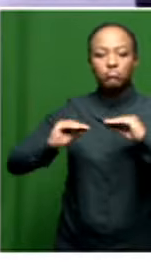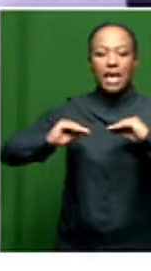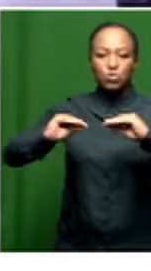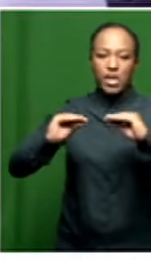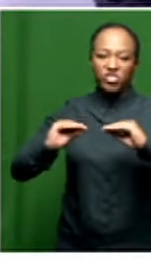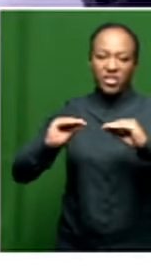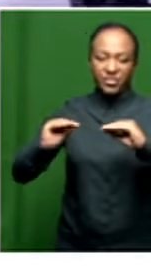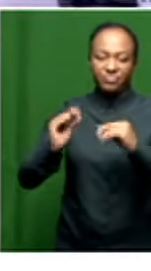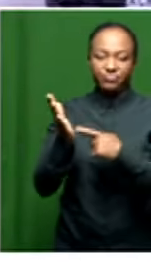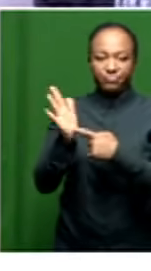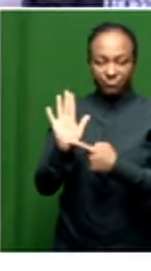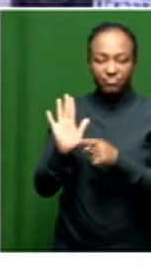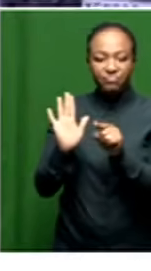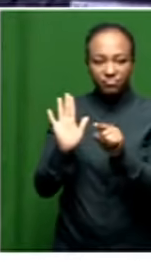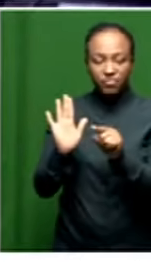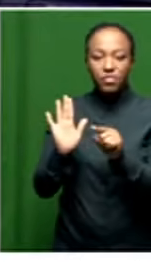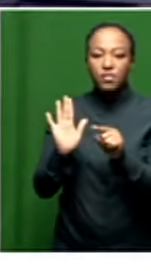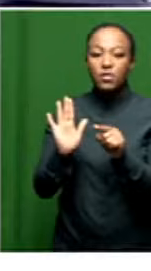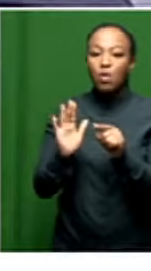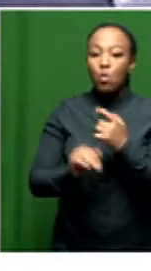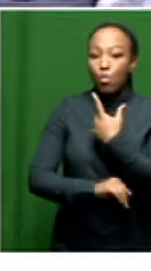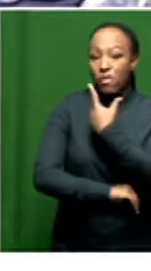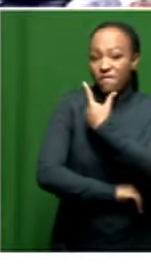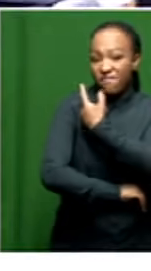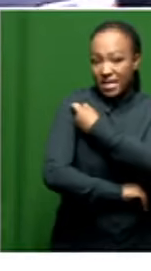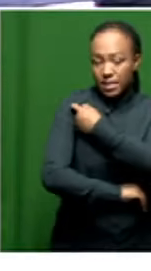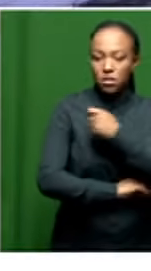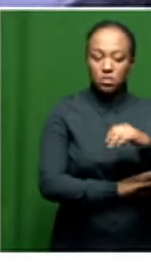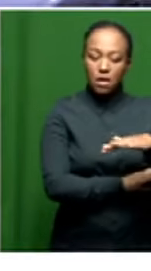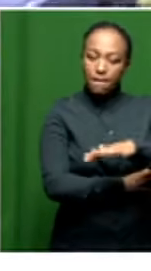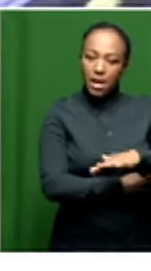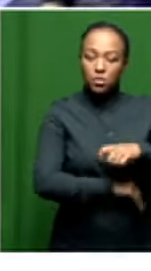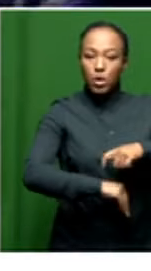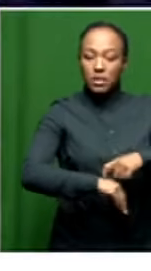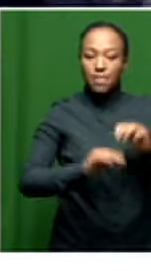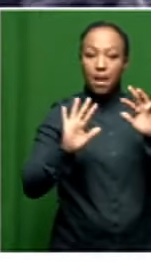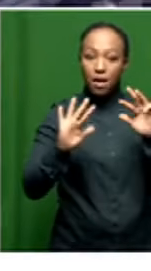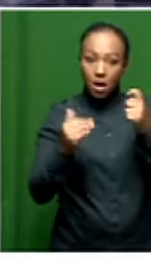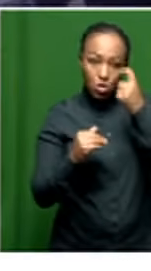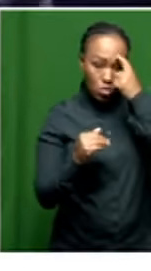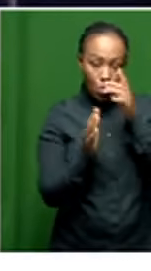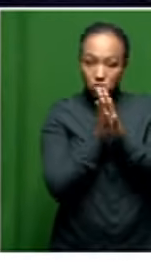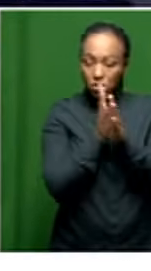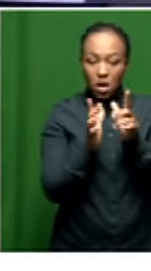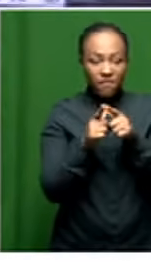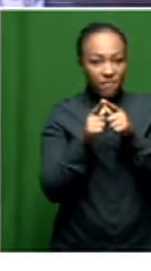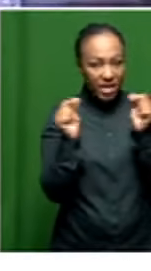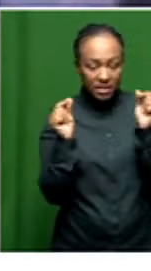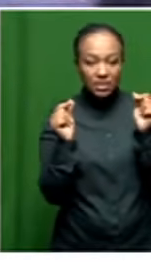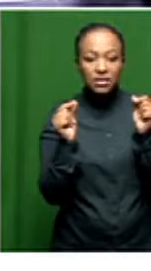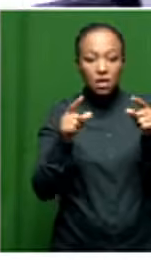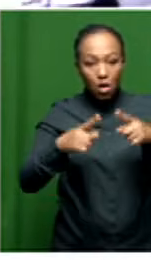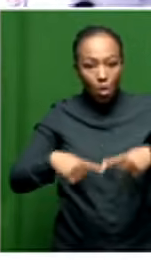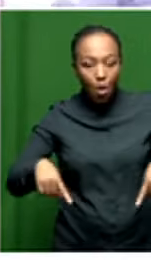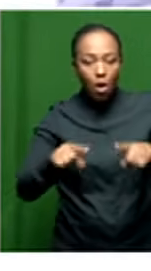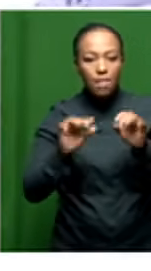education broadcast. This is a vaccination centre. So at 9 o'clock, when everything is finished and we're off air, everybody's